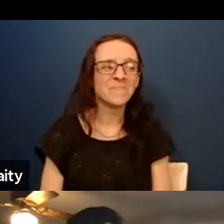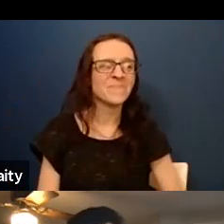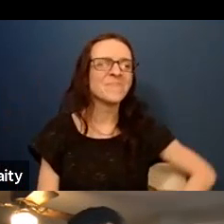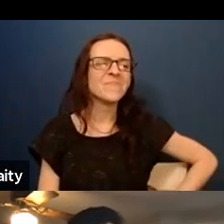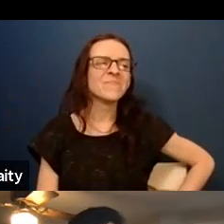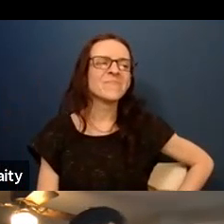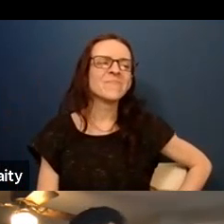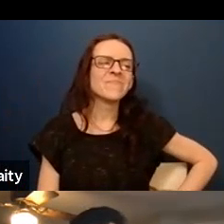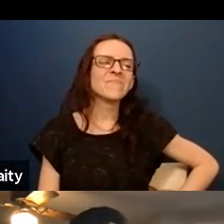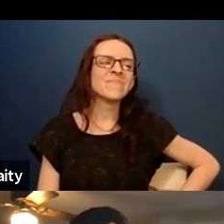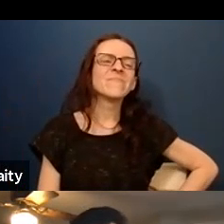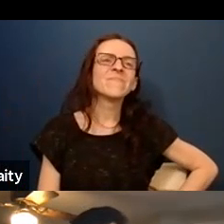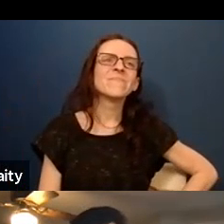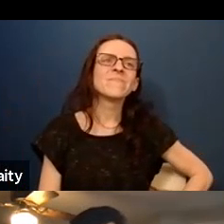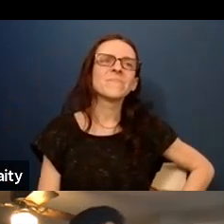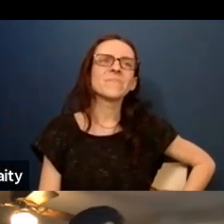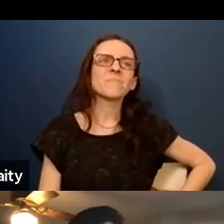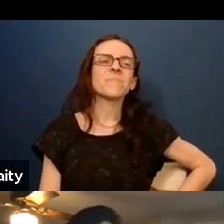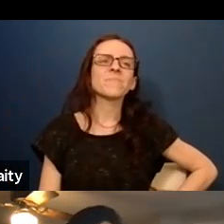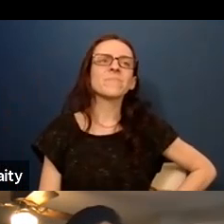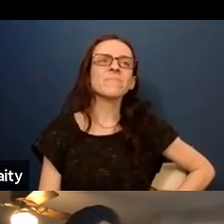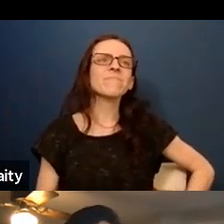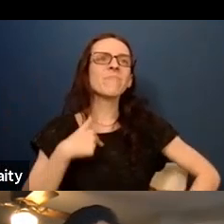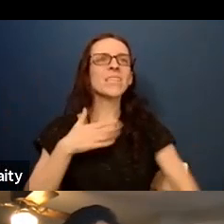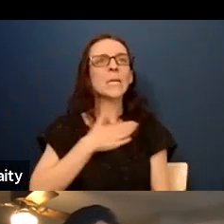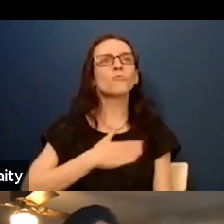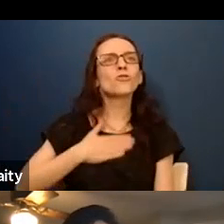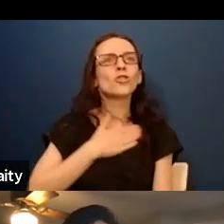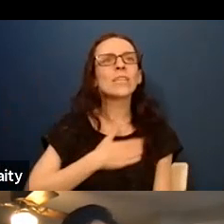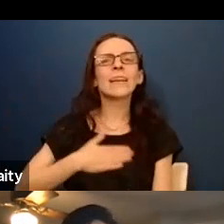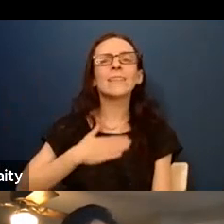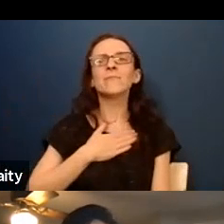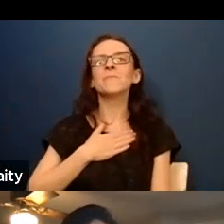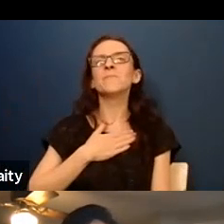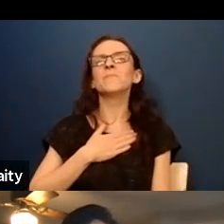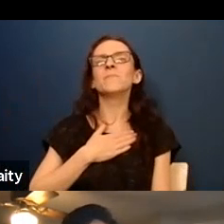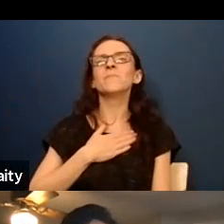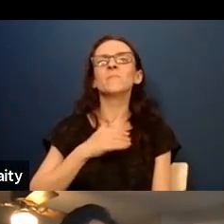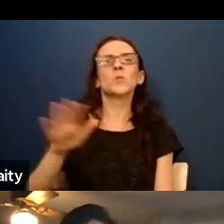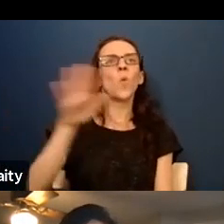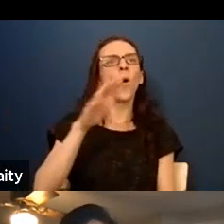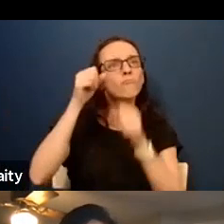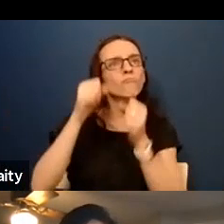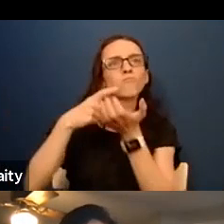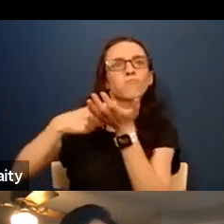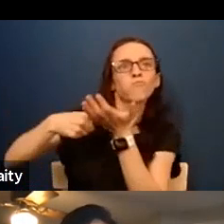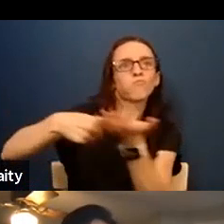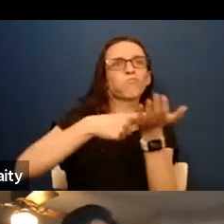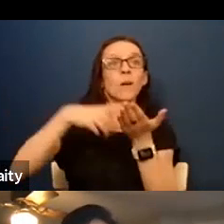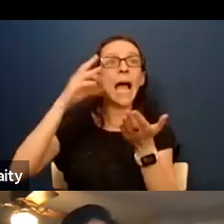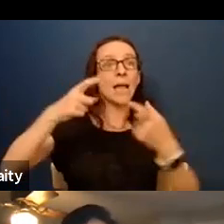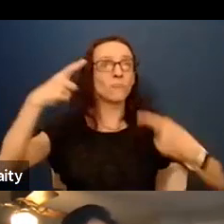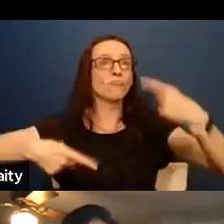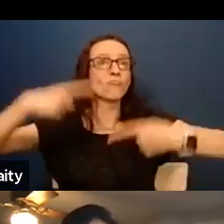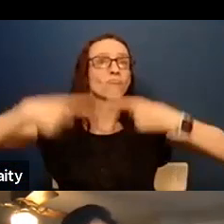So appreciate certainly the robust dialogue and debate, and